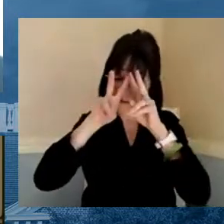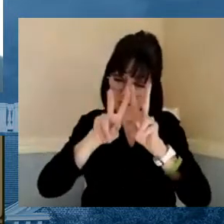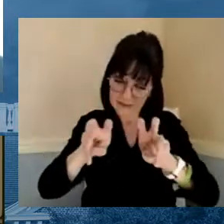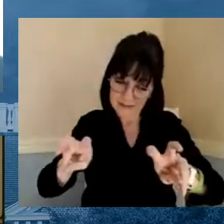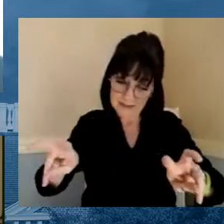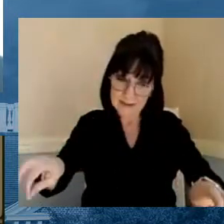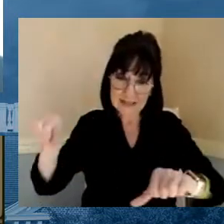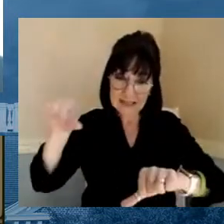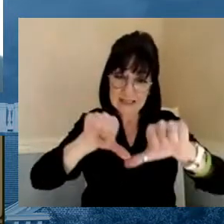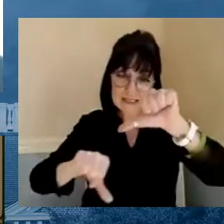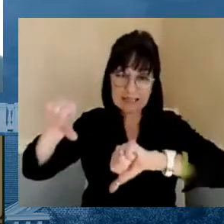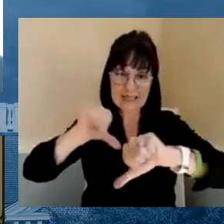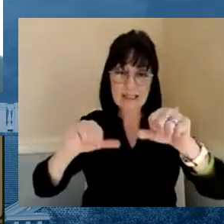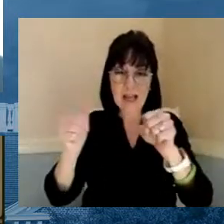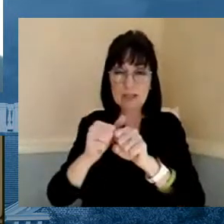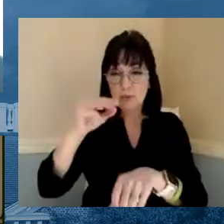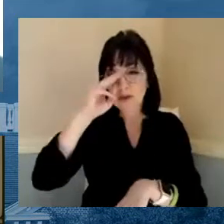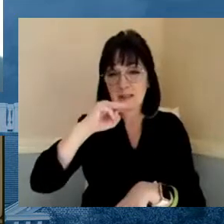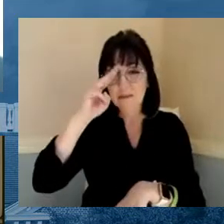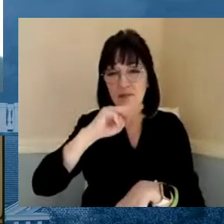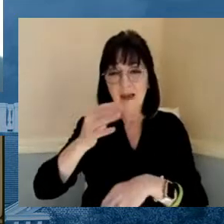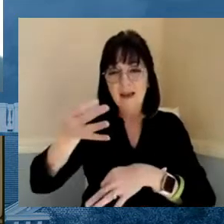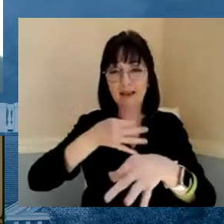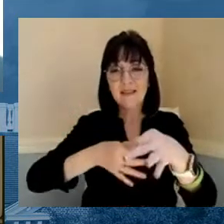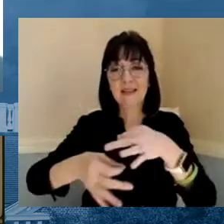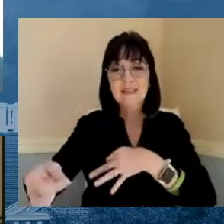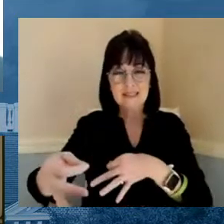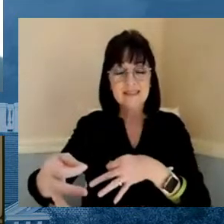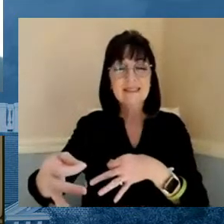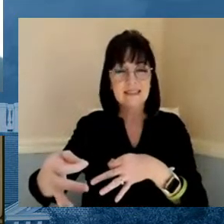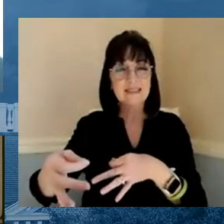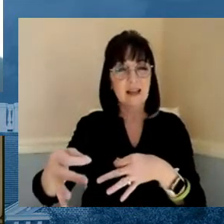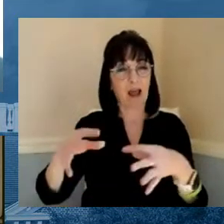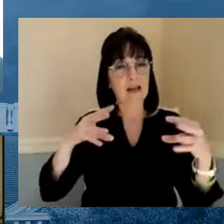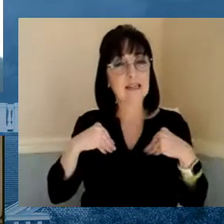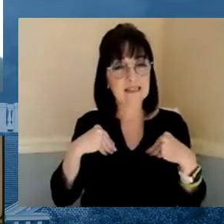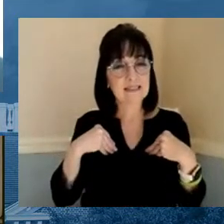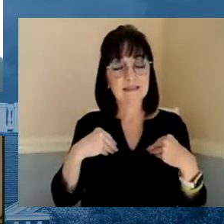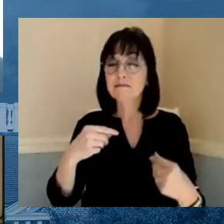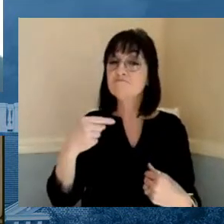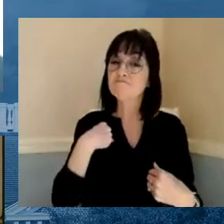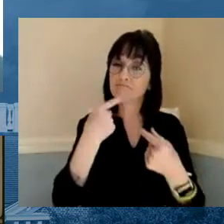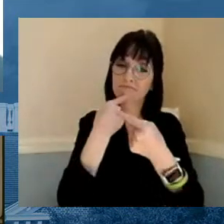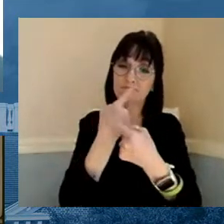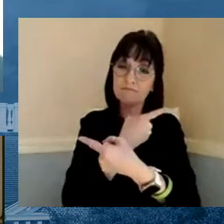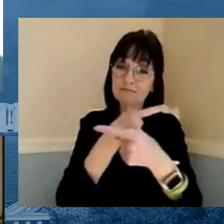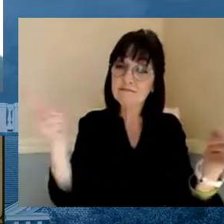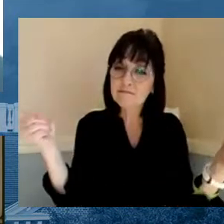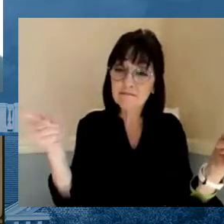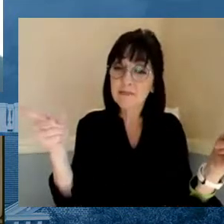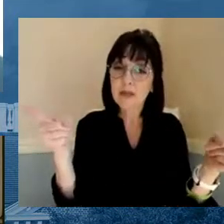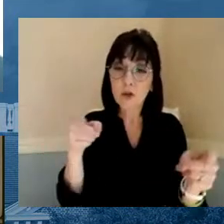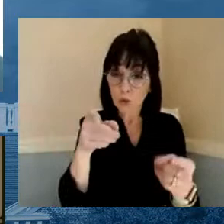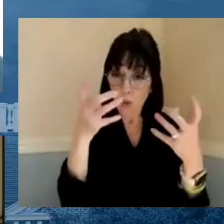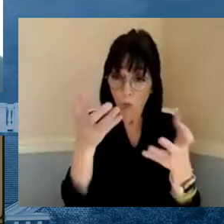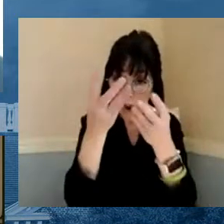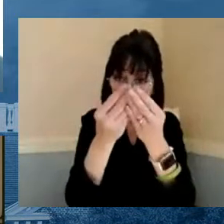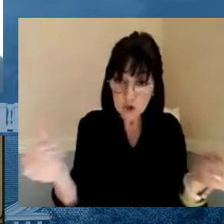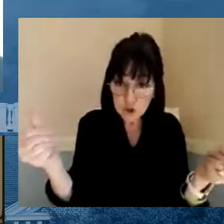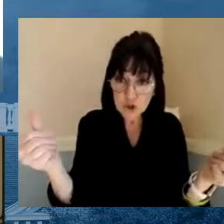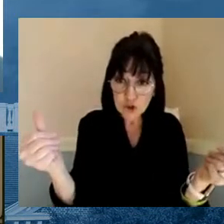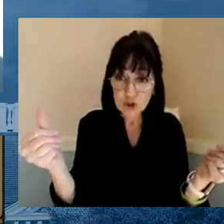be more accepting. I'm here to tell you that the biggest part of a cure for autism is